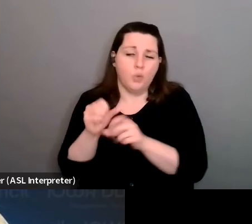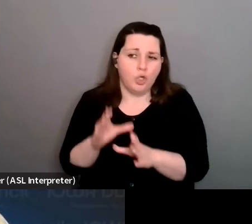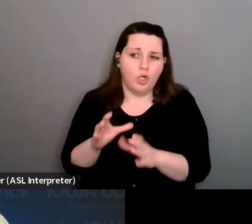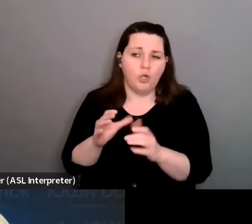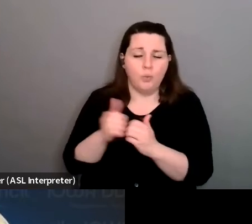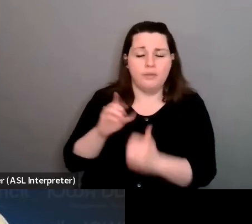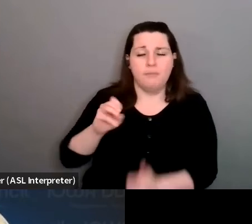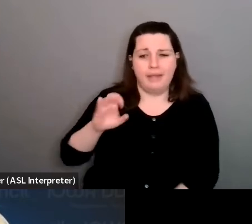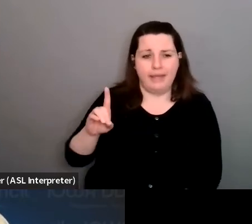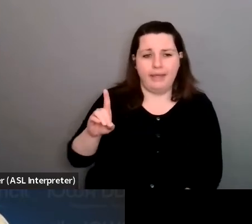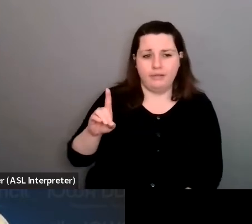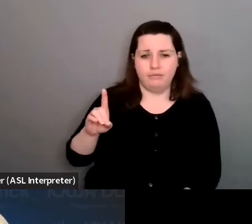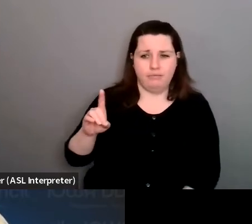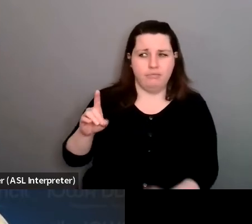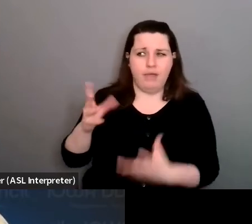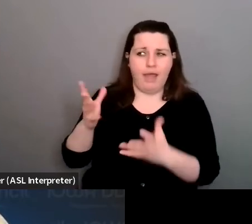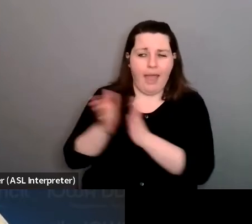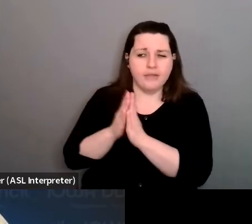that.